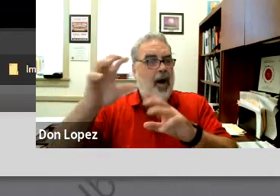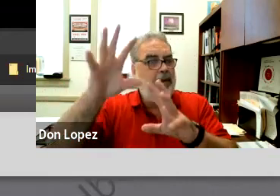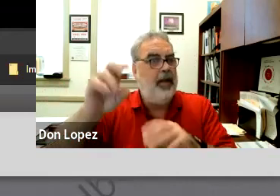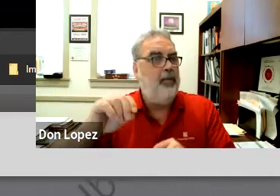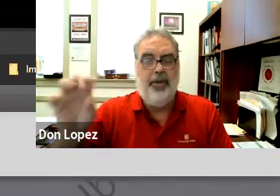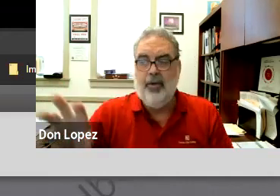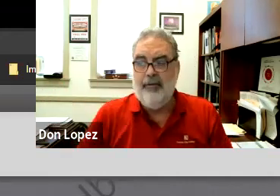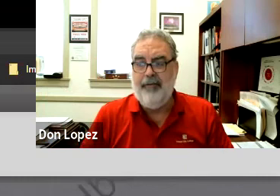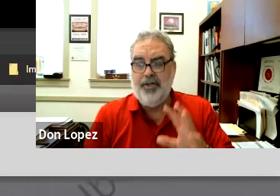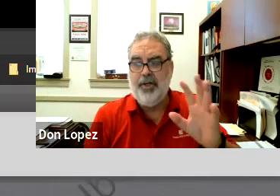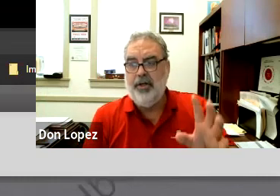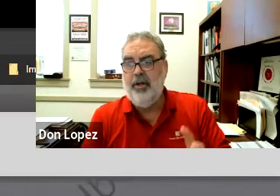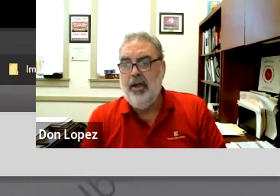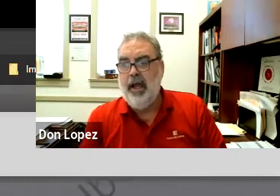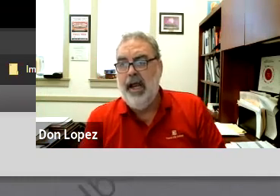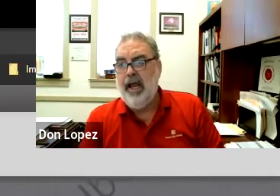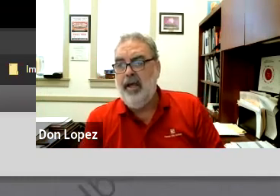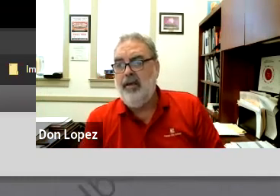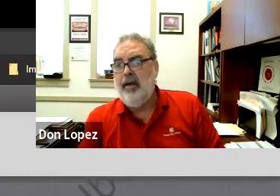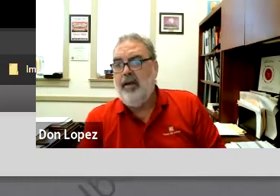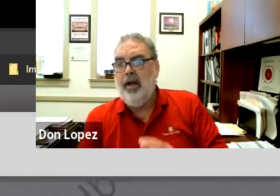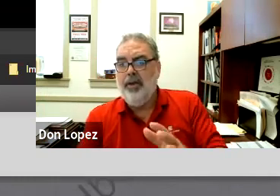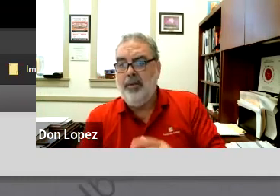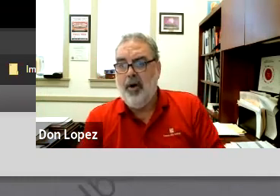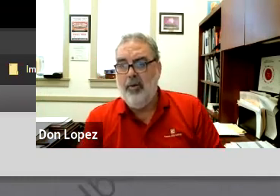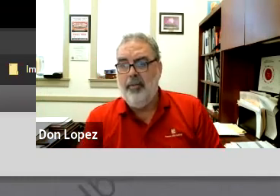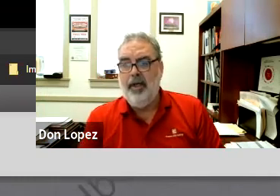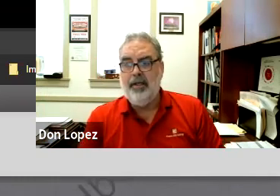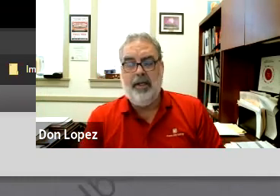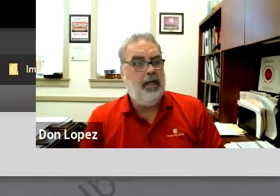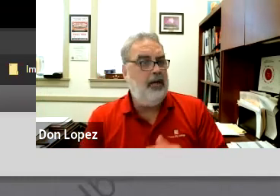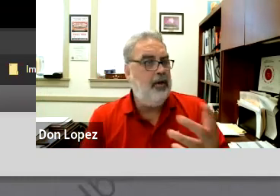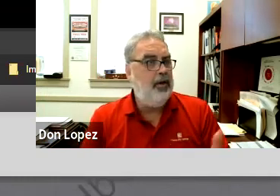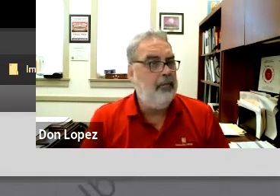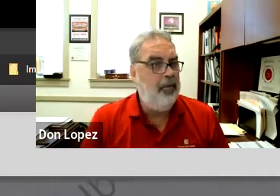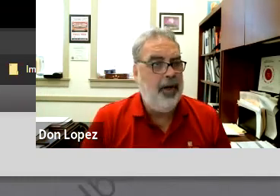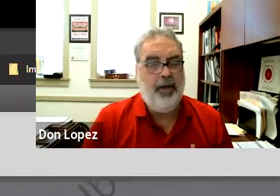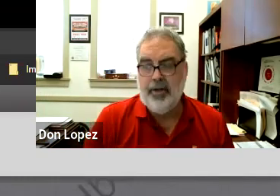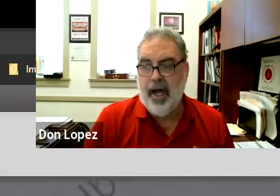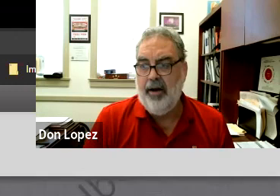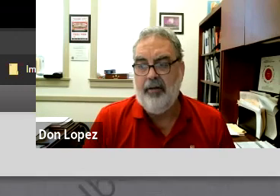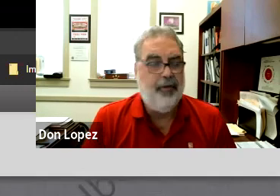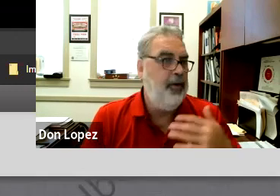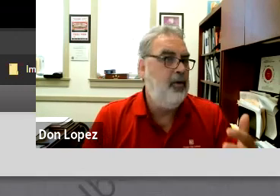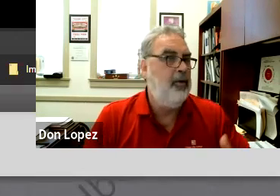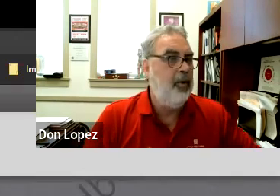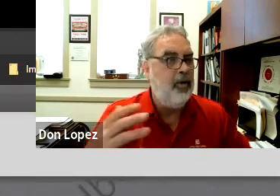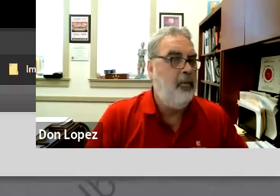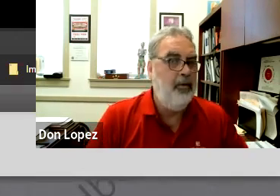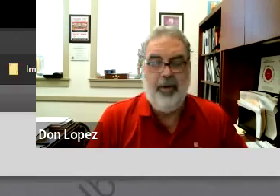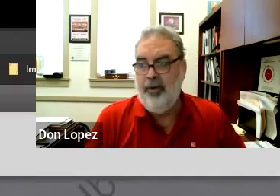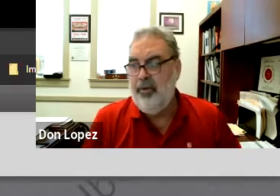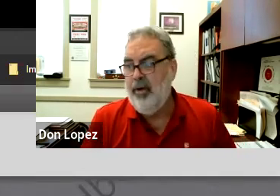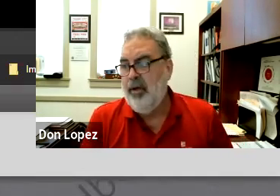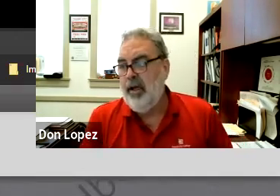They'll populate with your division and, you know, the department. And then, you know, you can put in your title for your